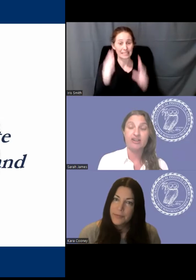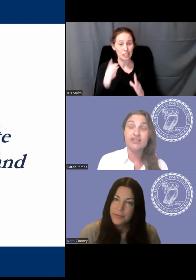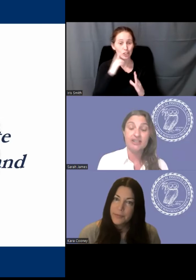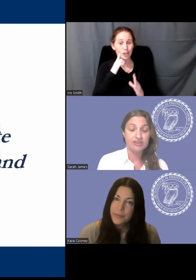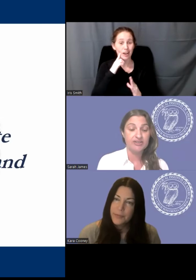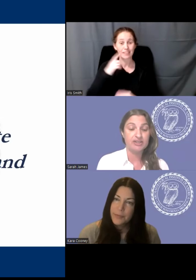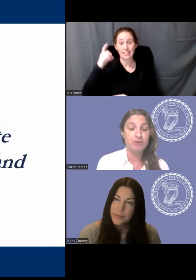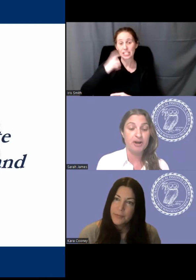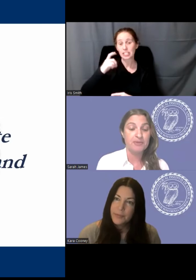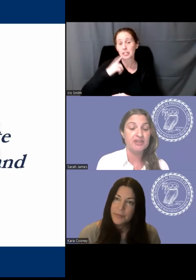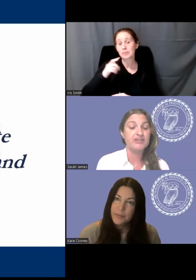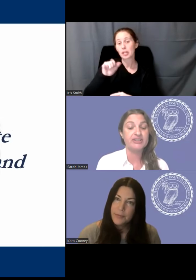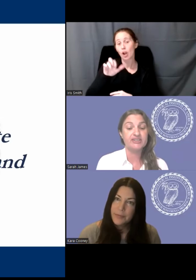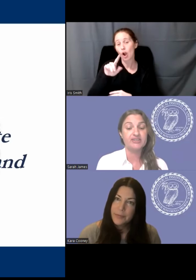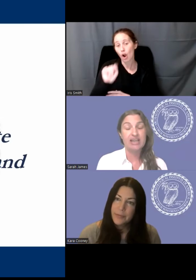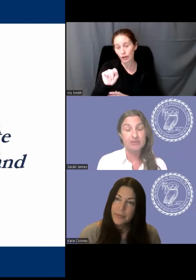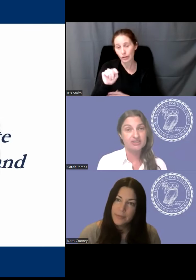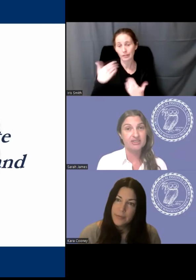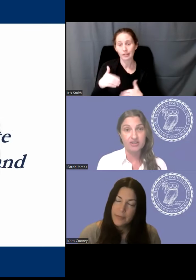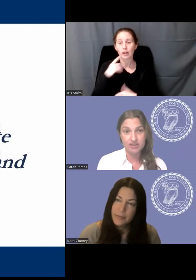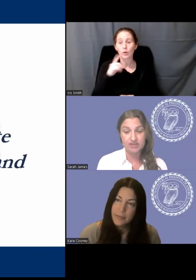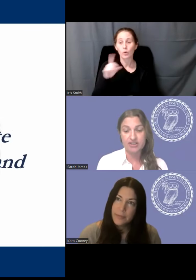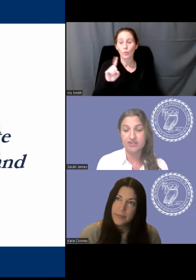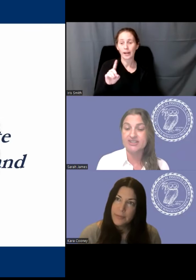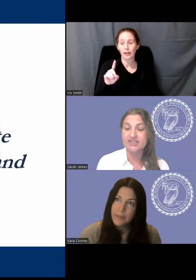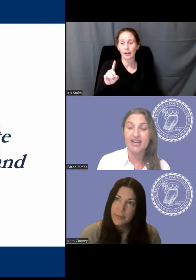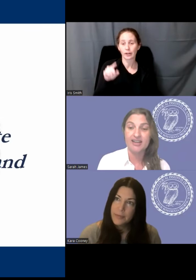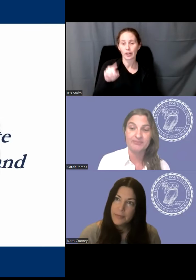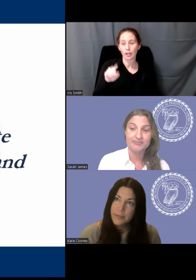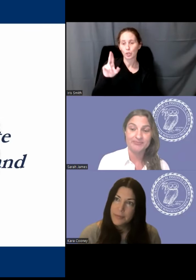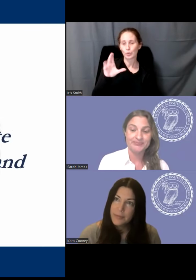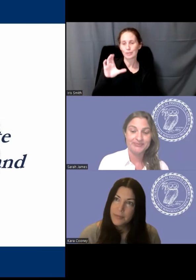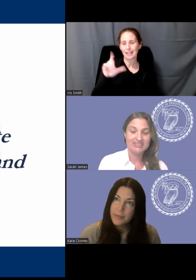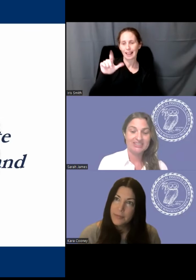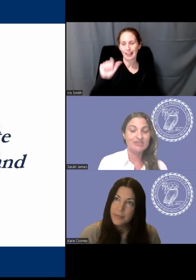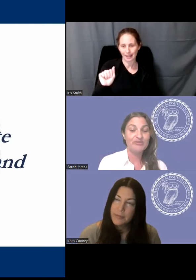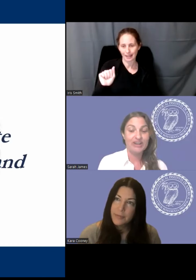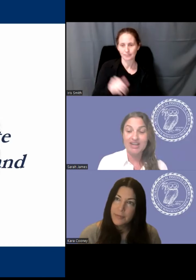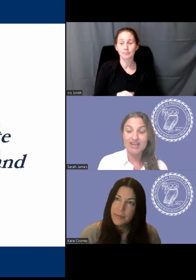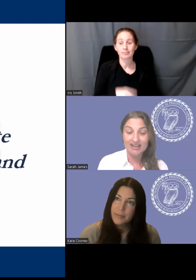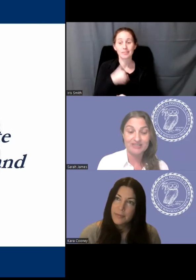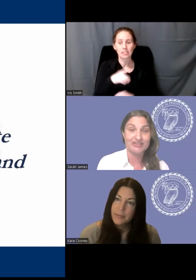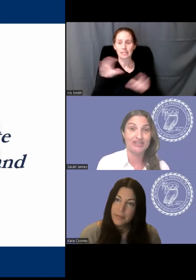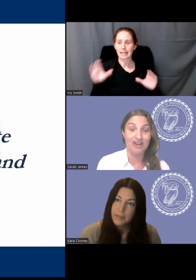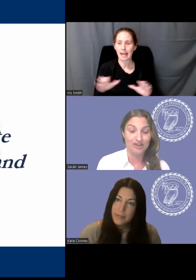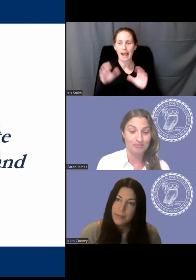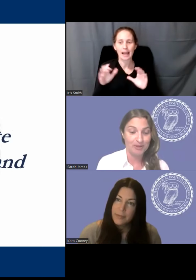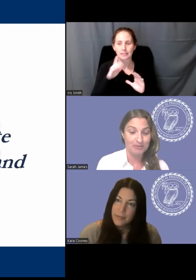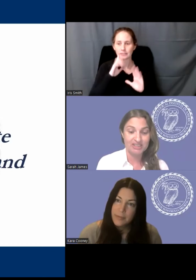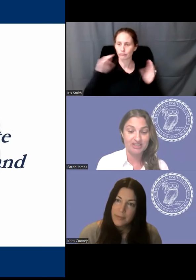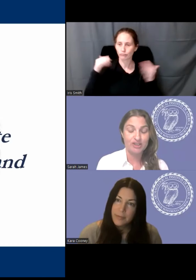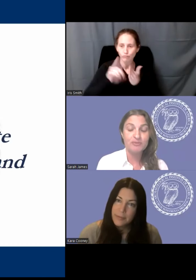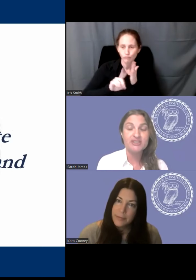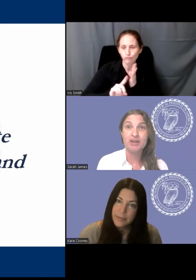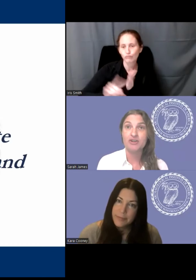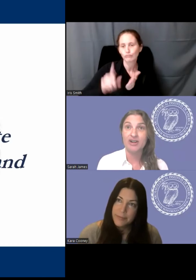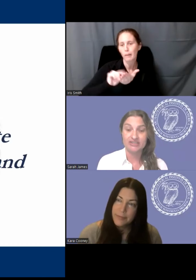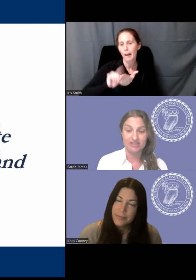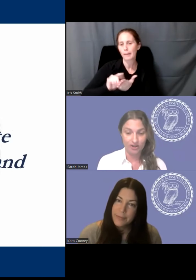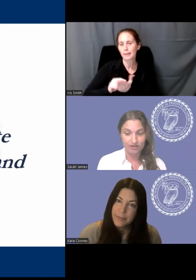and architecture in the Department of Near Eastern Languages and Culture at UCLA. She's a very active scholar, publishing